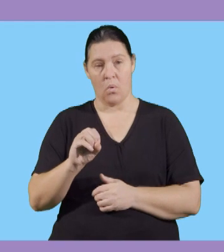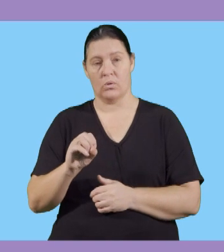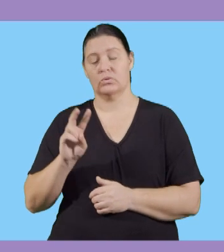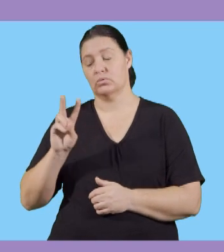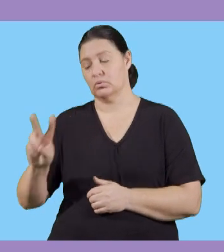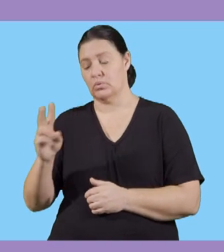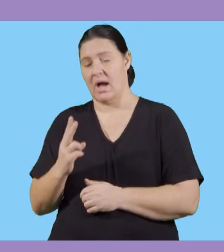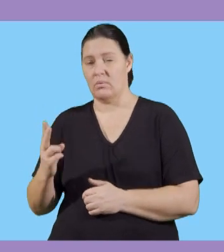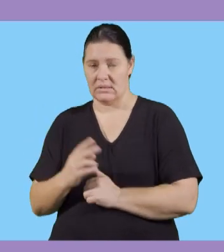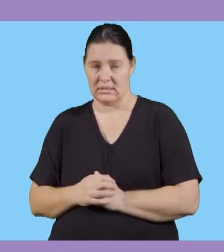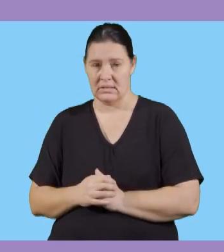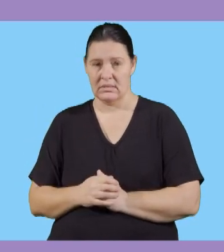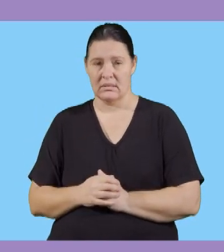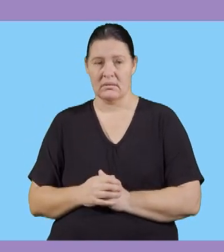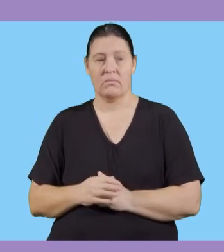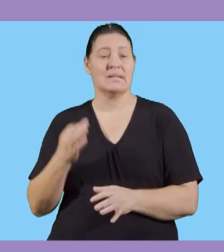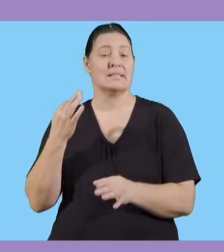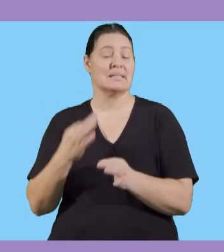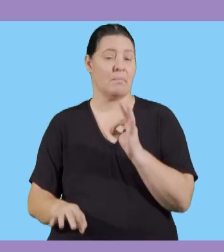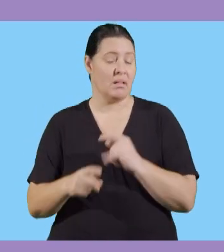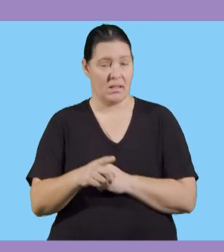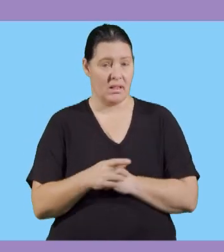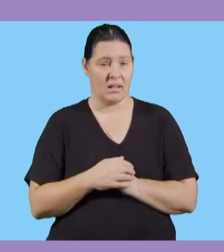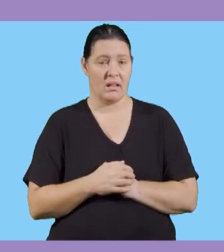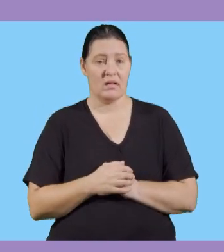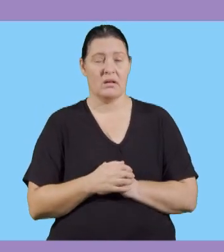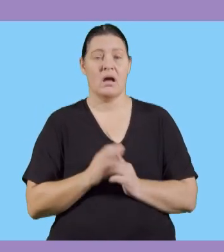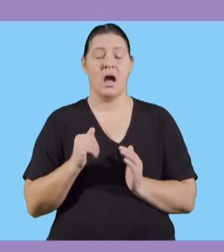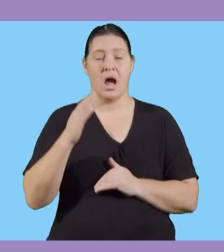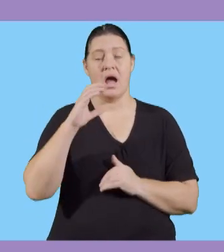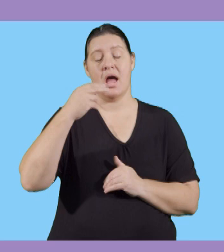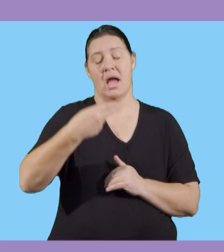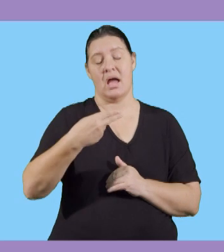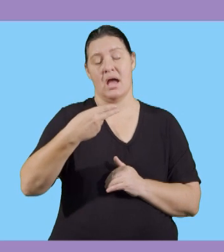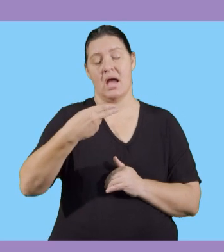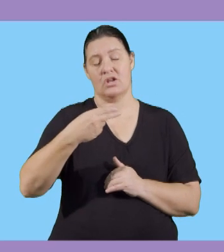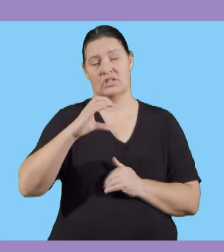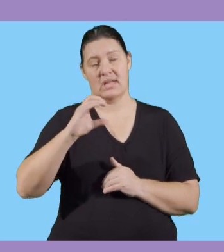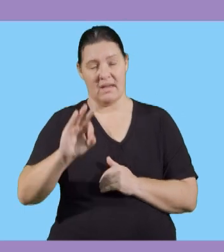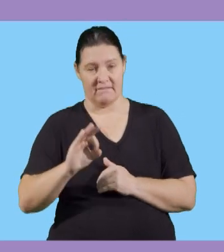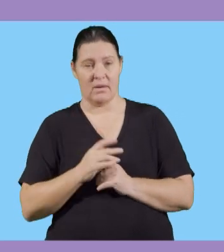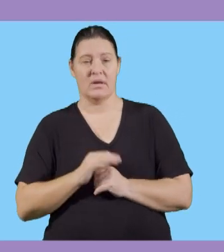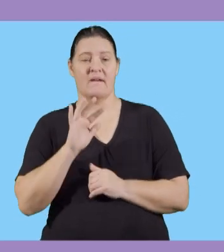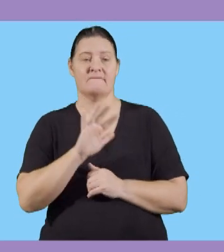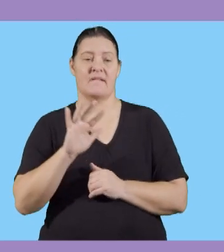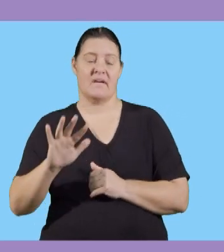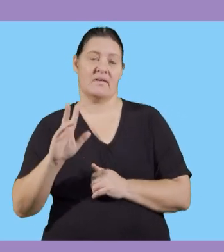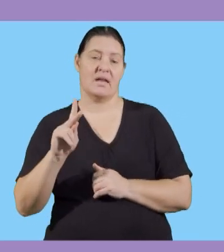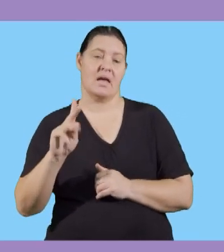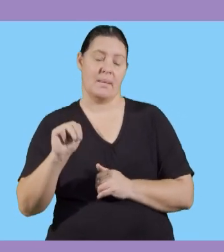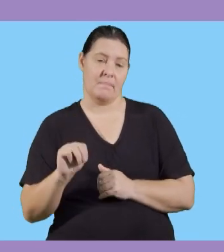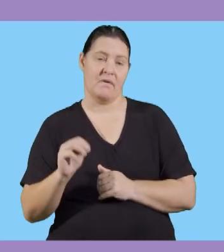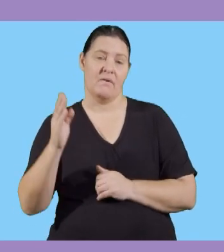2 hours. But when we simplify that rate using our highest common factor, that is going to be 55 kilometers is